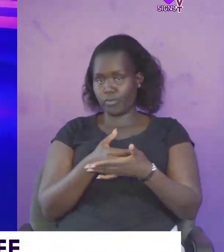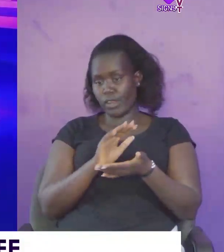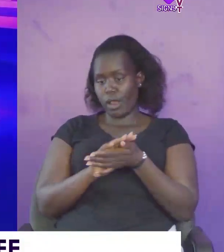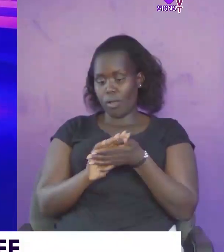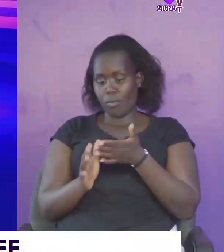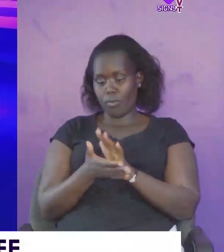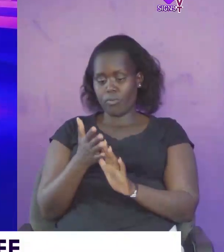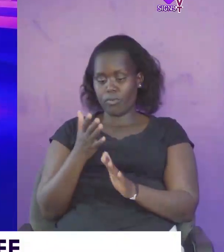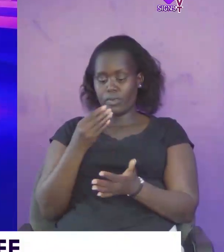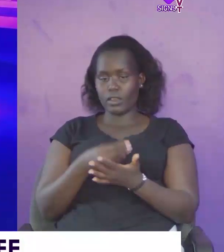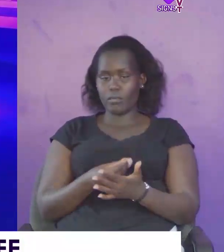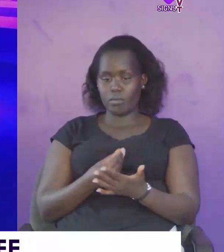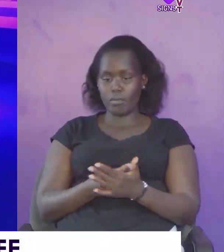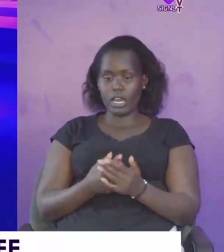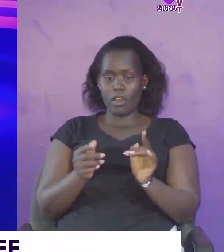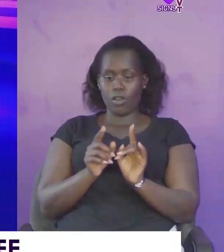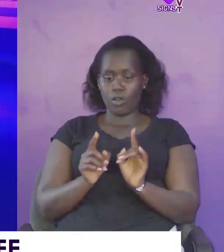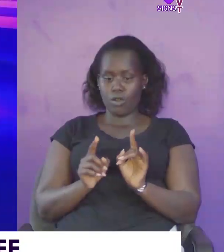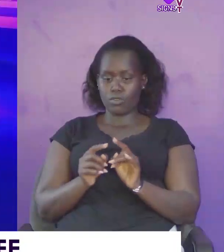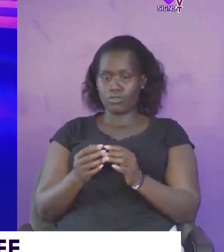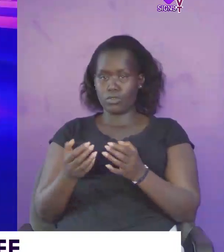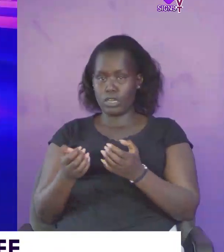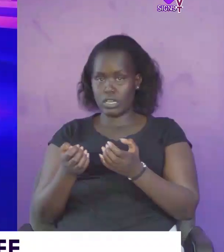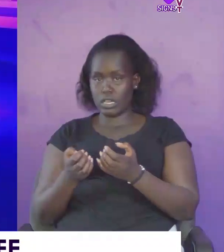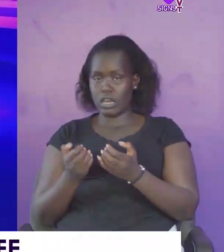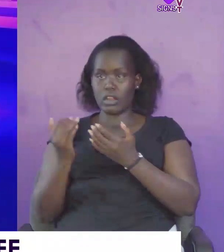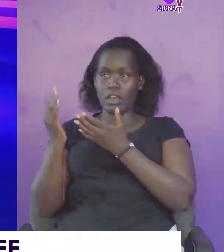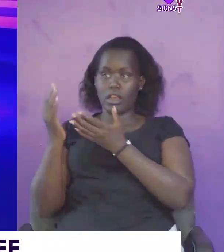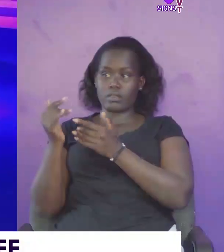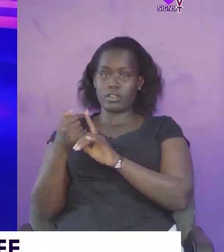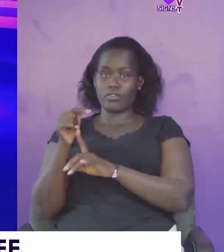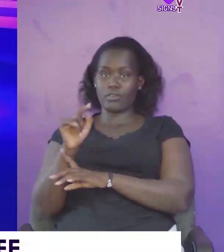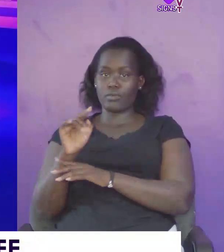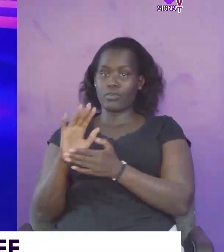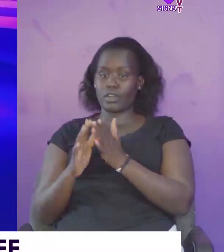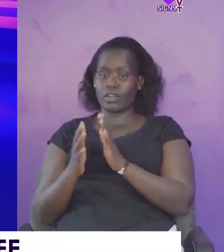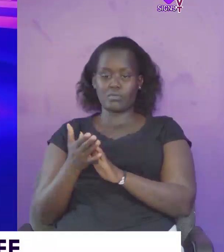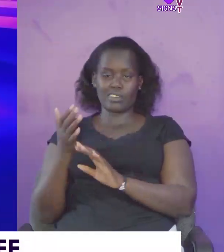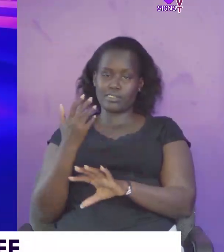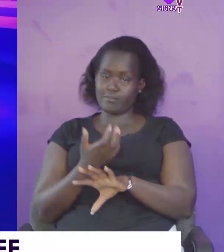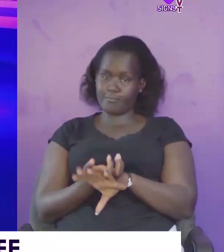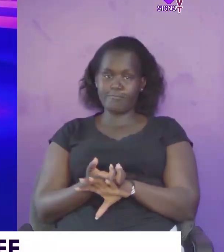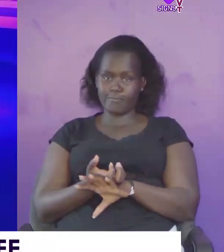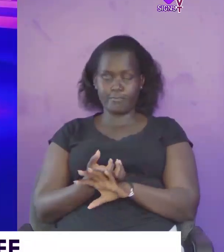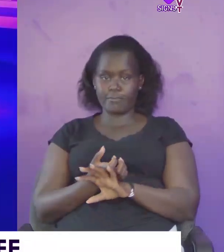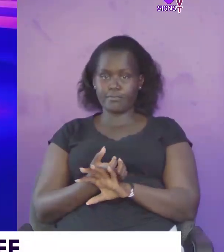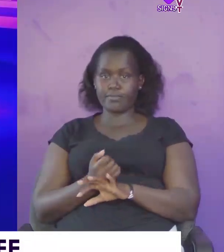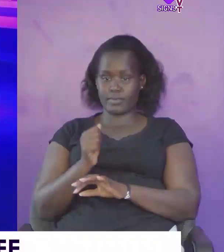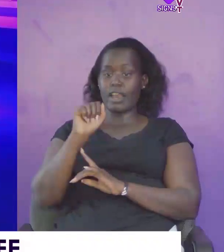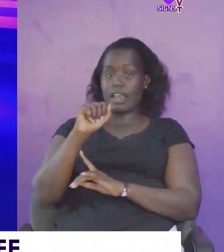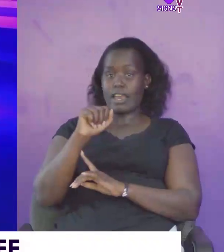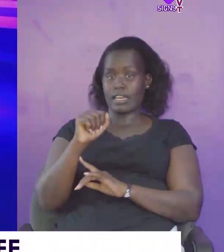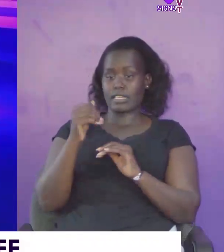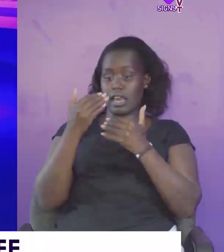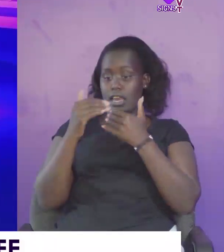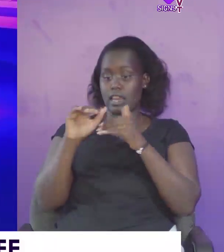and they also need they are also expecting from you. It Yeah. becomes very, very difficult. And so